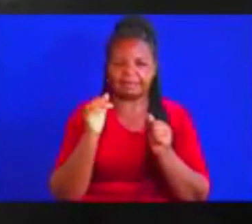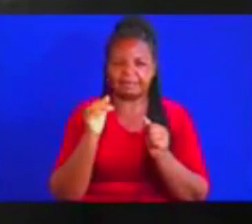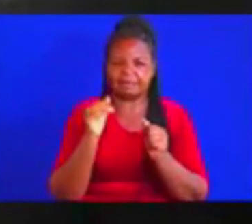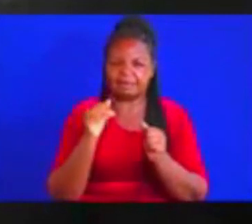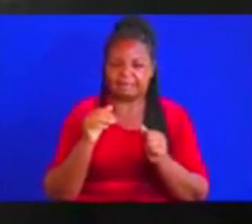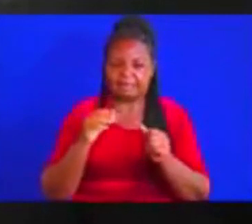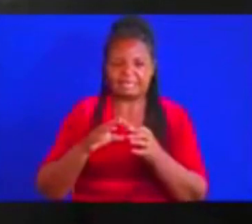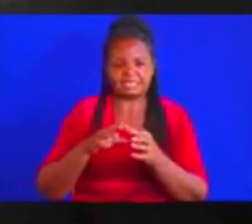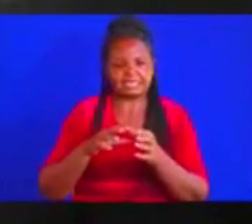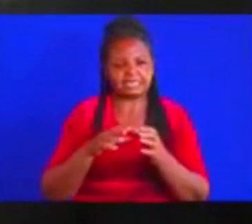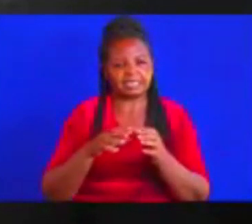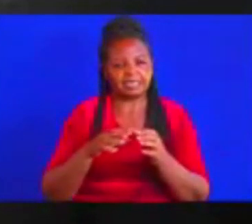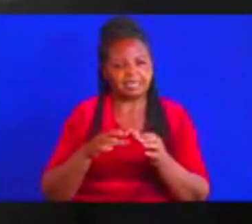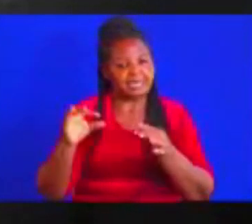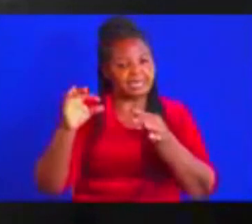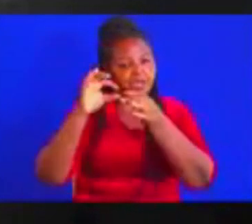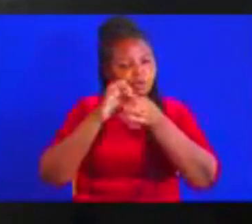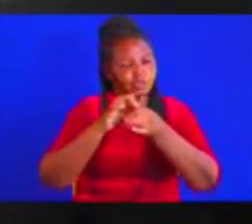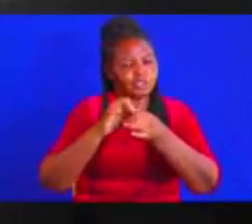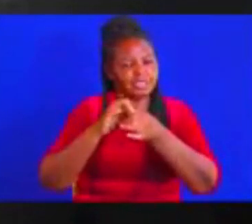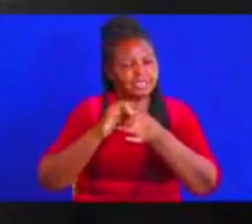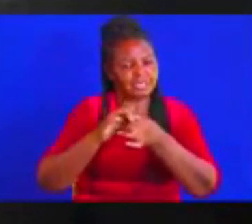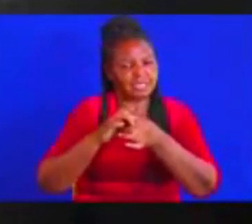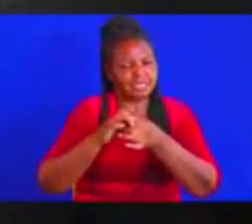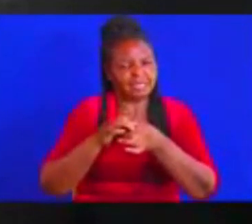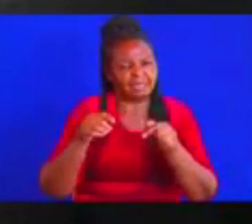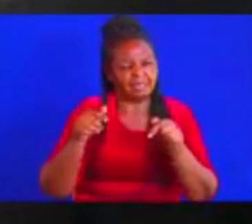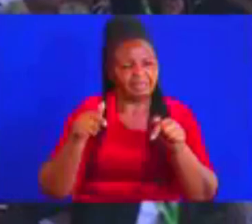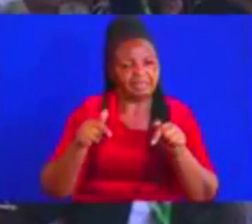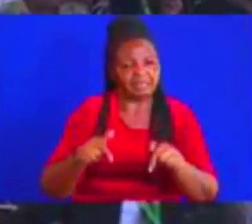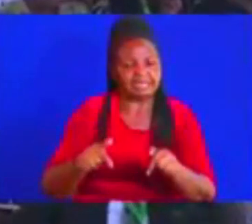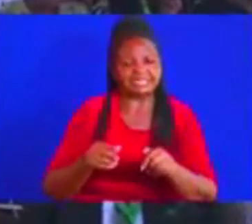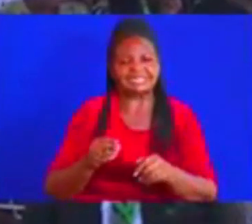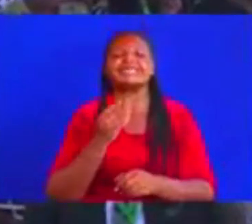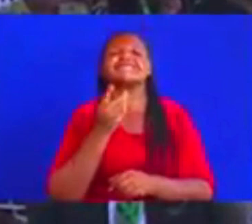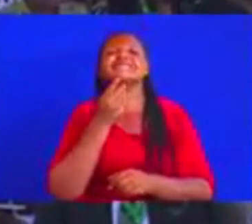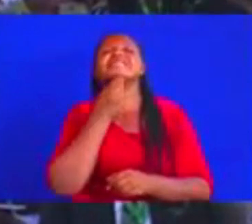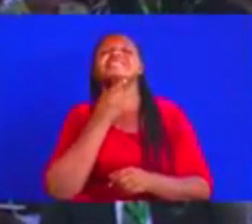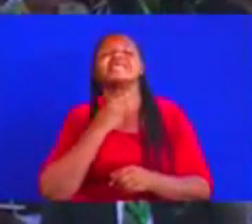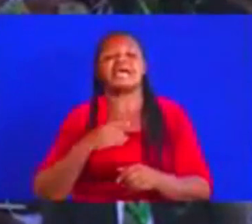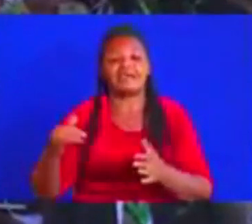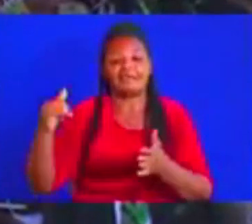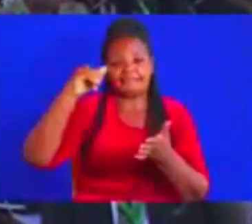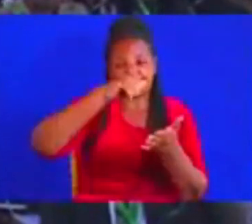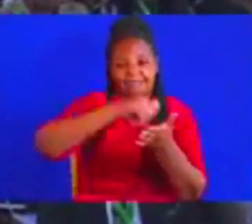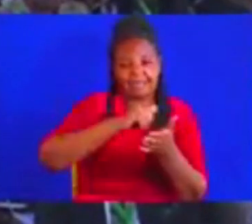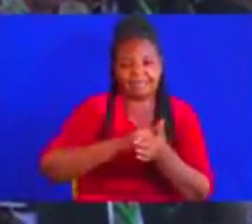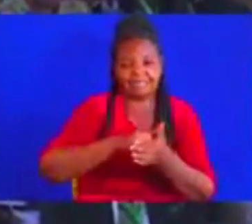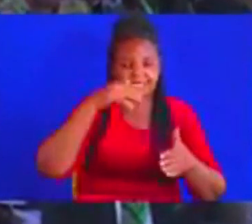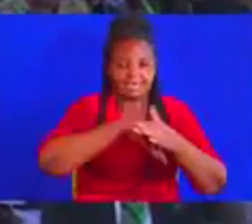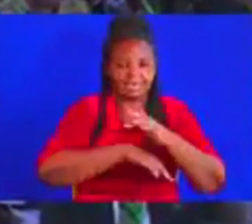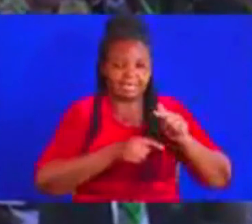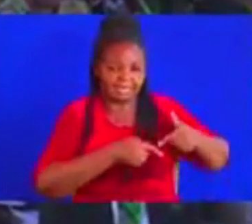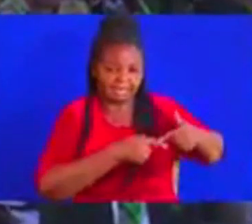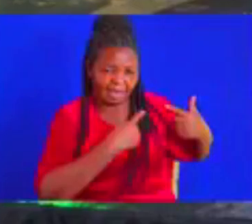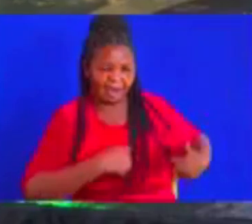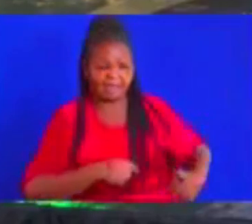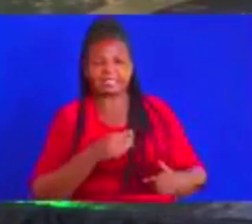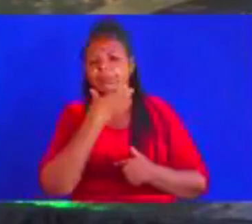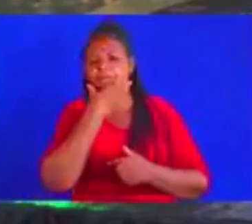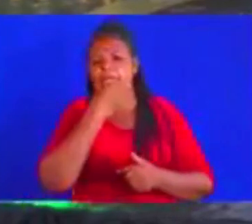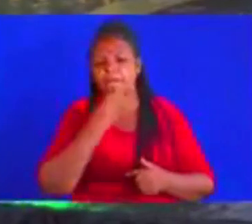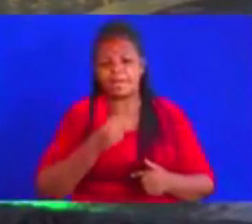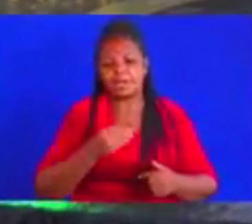communication of his contemplations. This was a desire that was in the heart of a man who had done